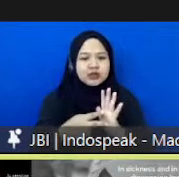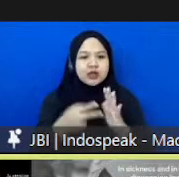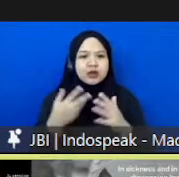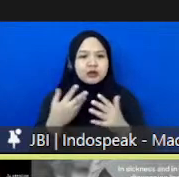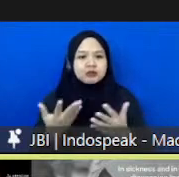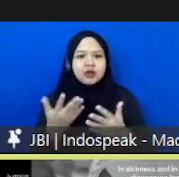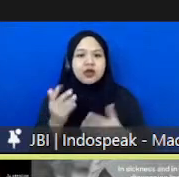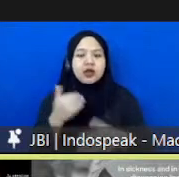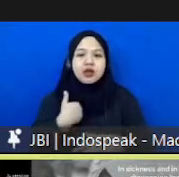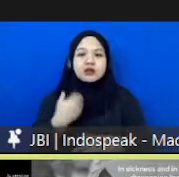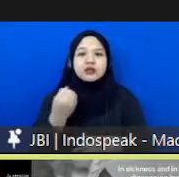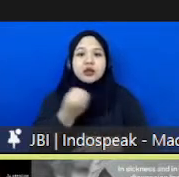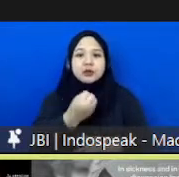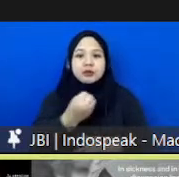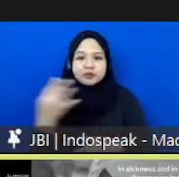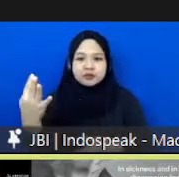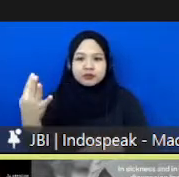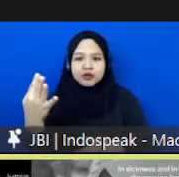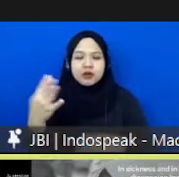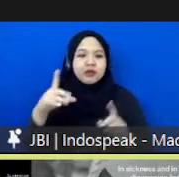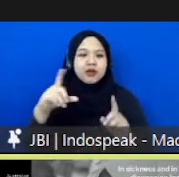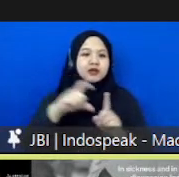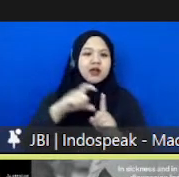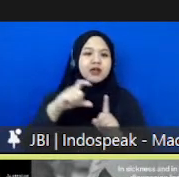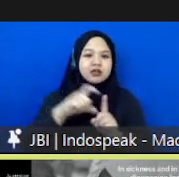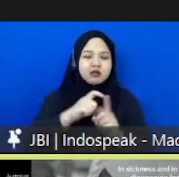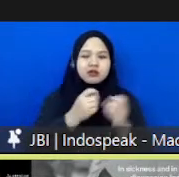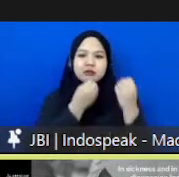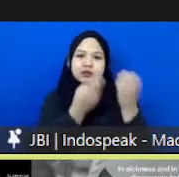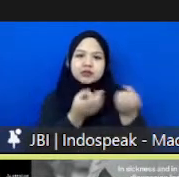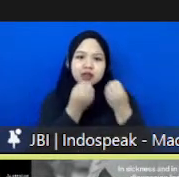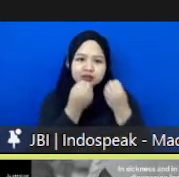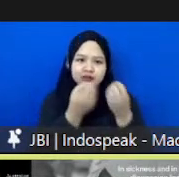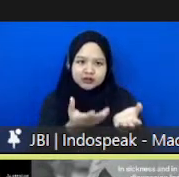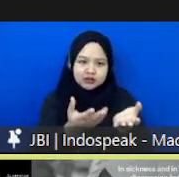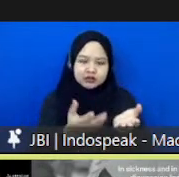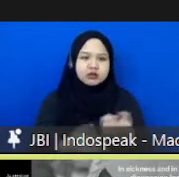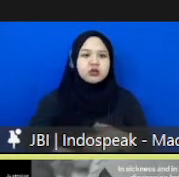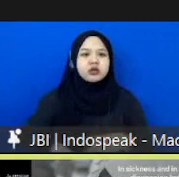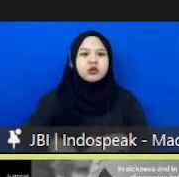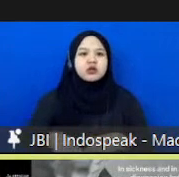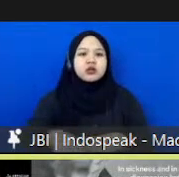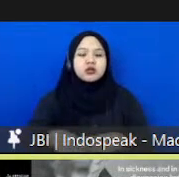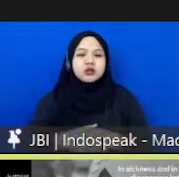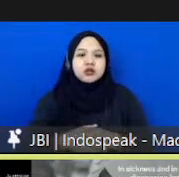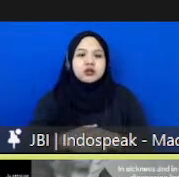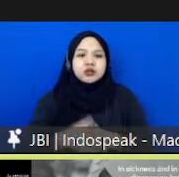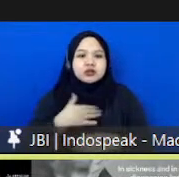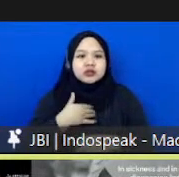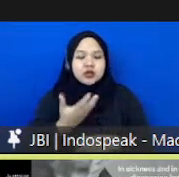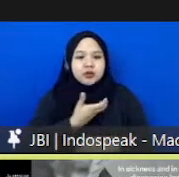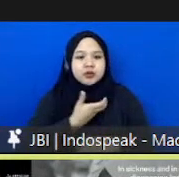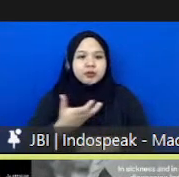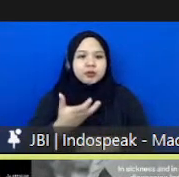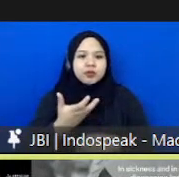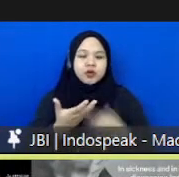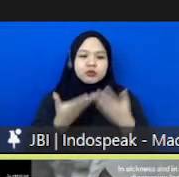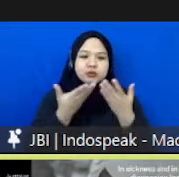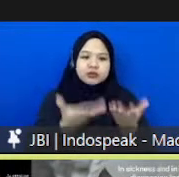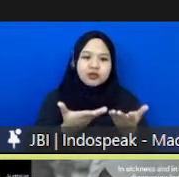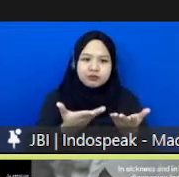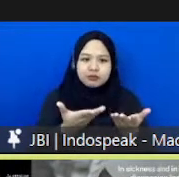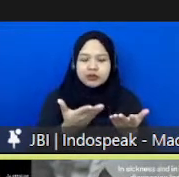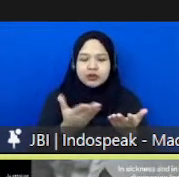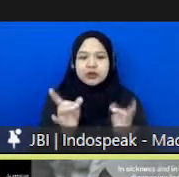several sets of data sets available at the population level. Then I am going to provide some